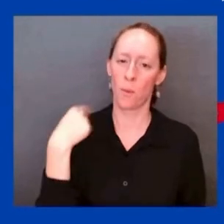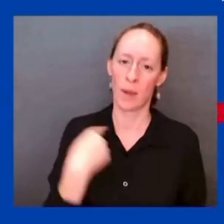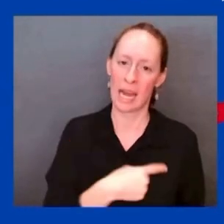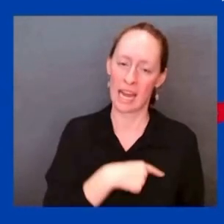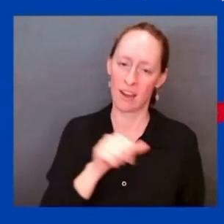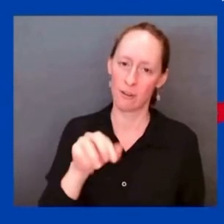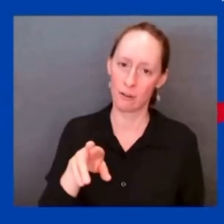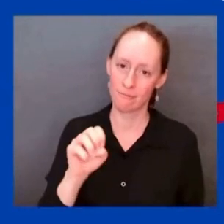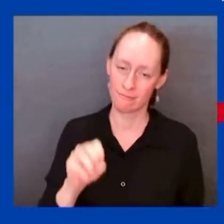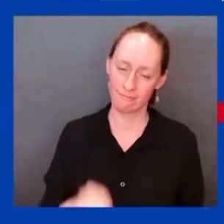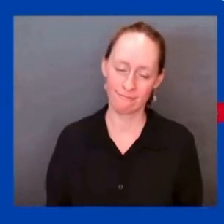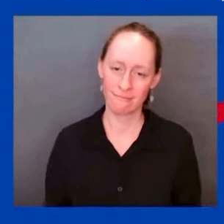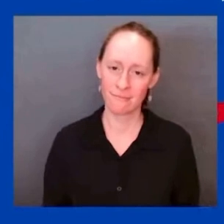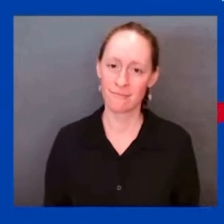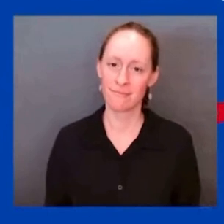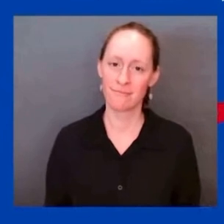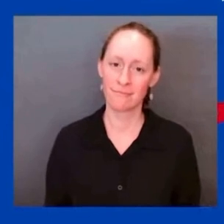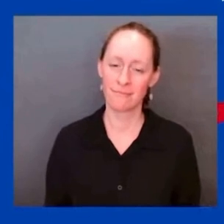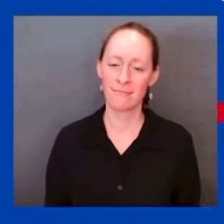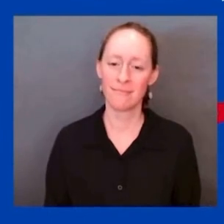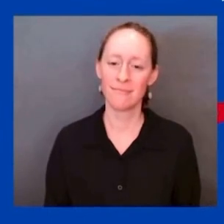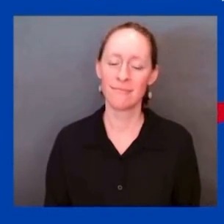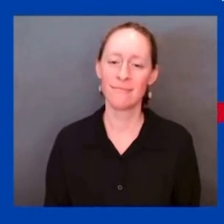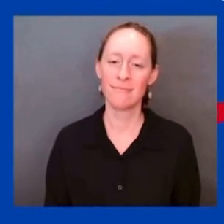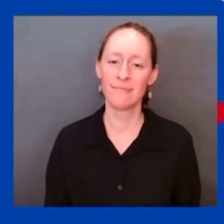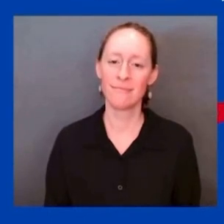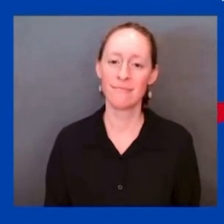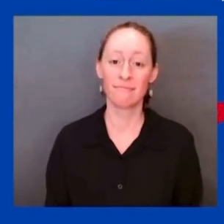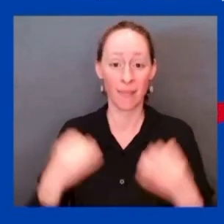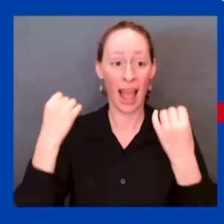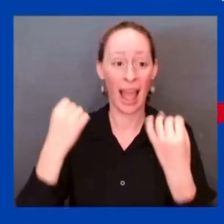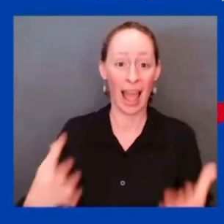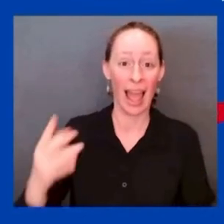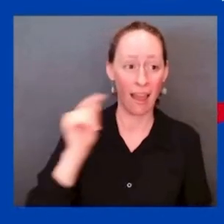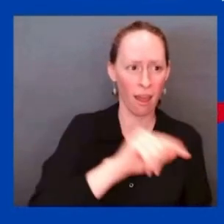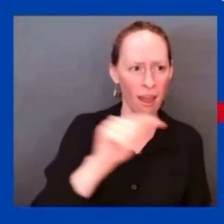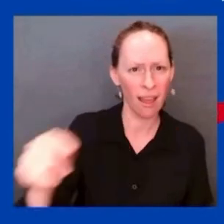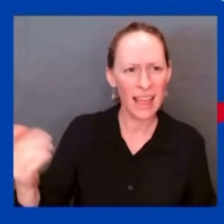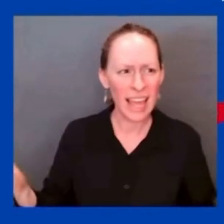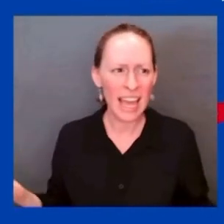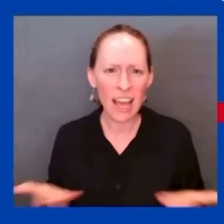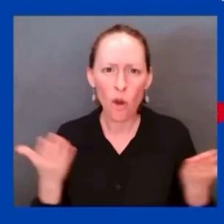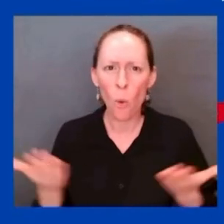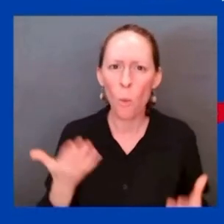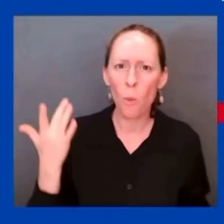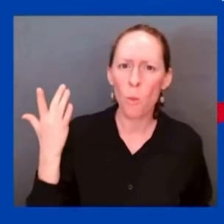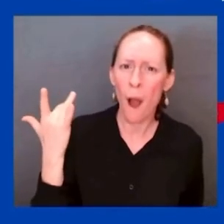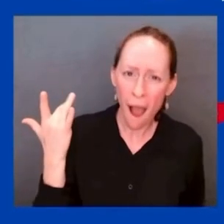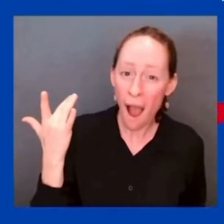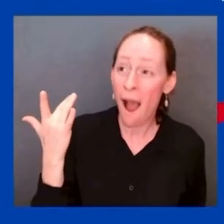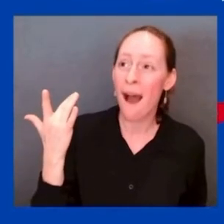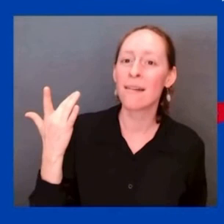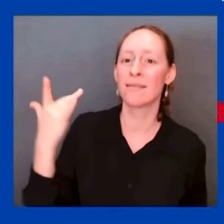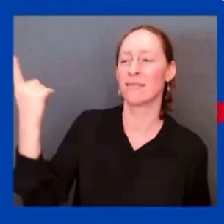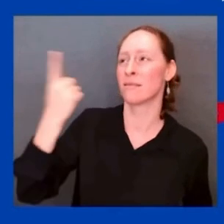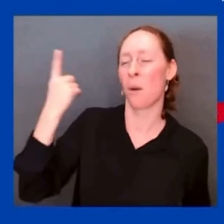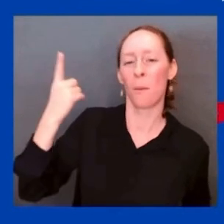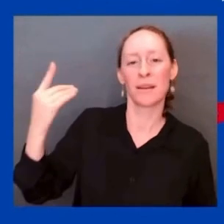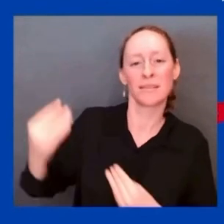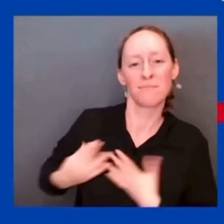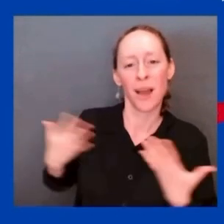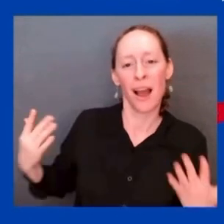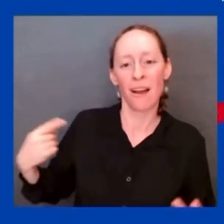an educator believed in us, helped us believe in ourselves. I know that was the case for me in grade school, high school, and in